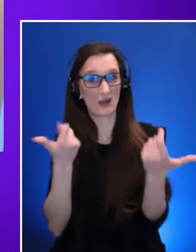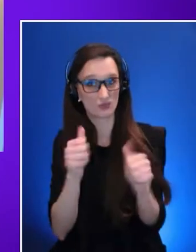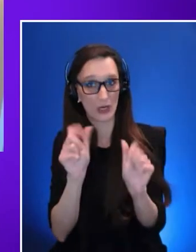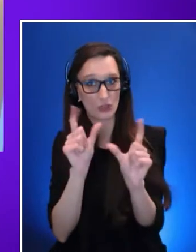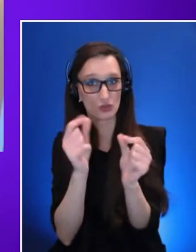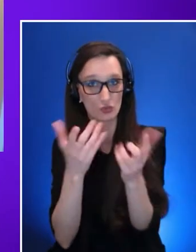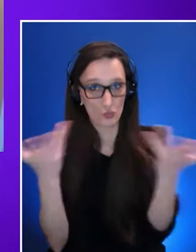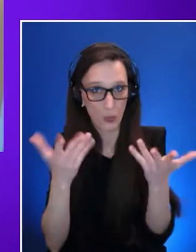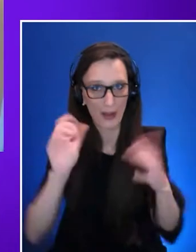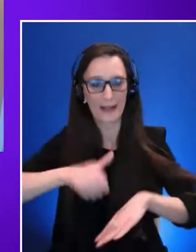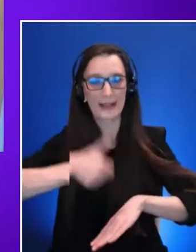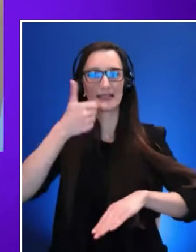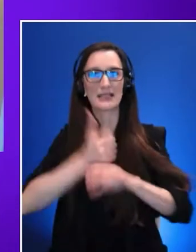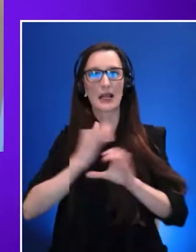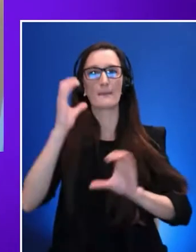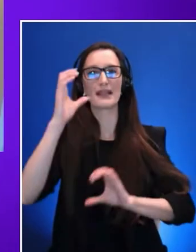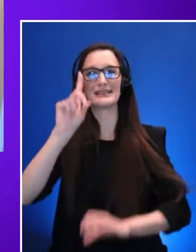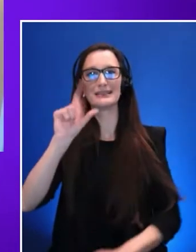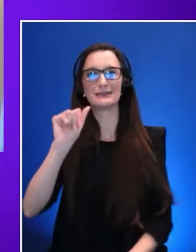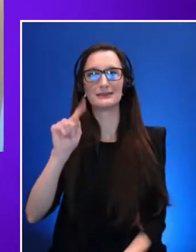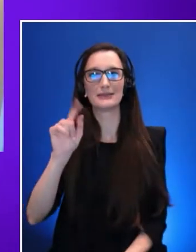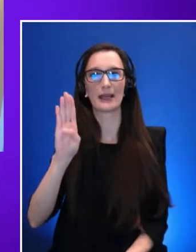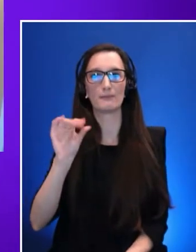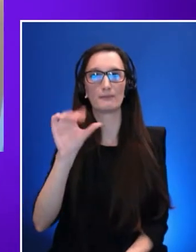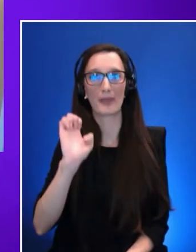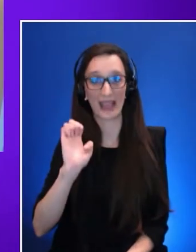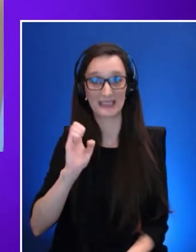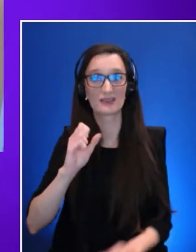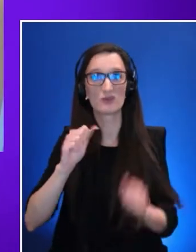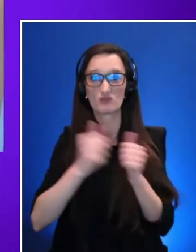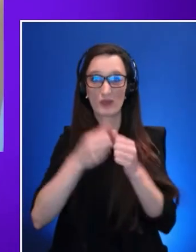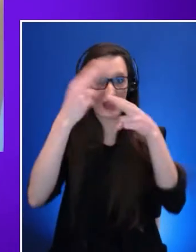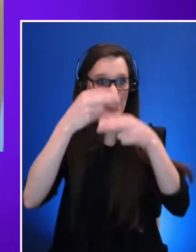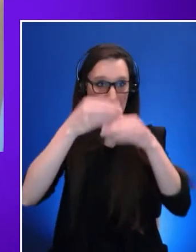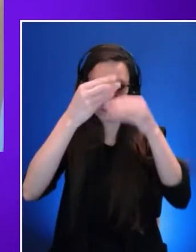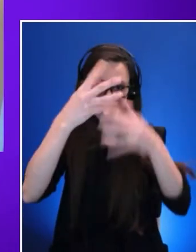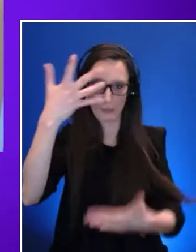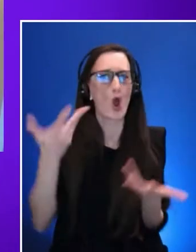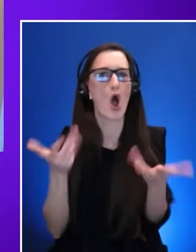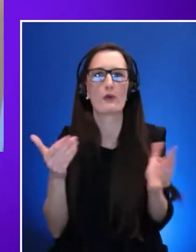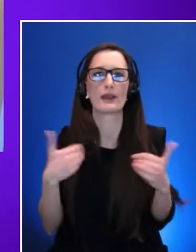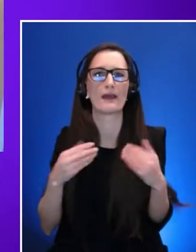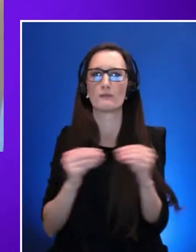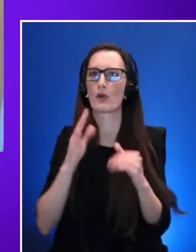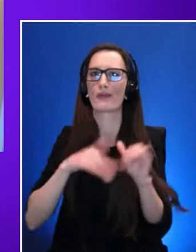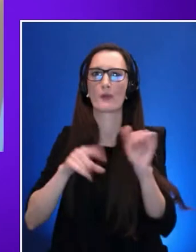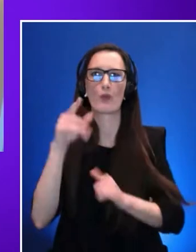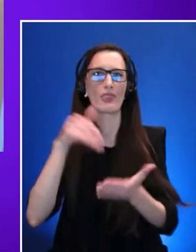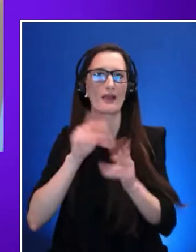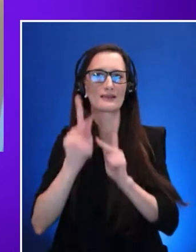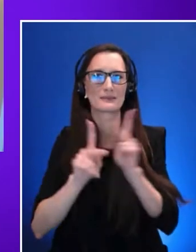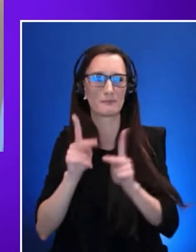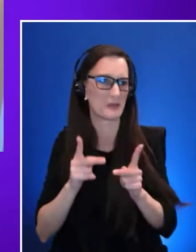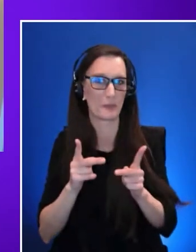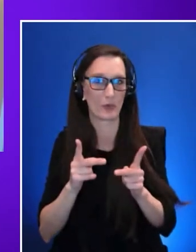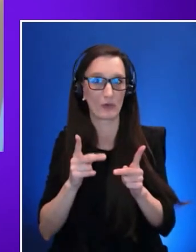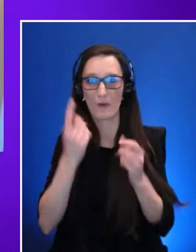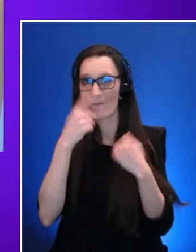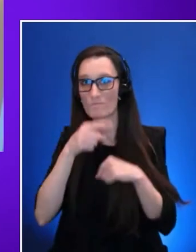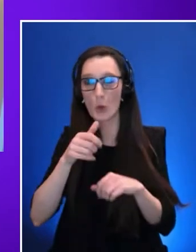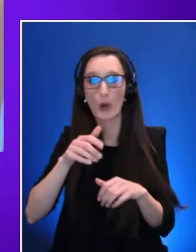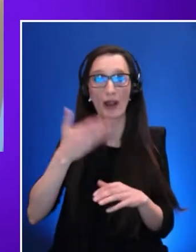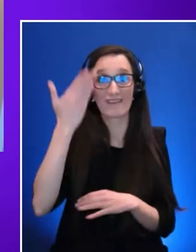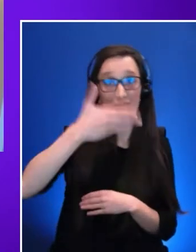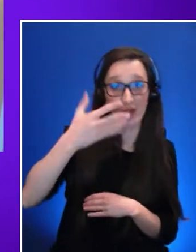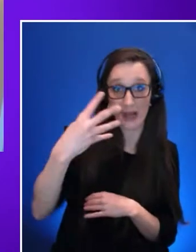already populate it with well over 1,000 folks in front of and behind the camera. We produced,